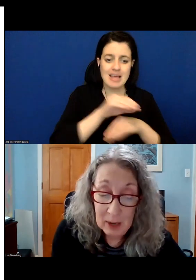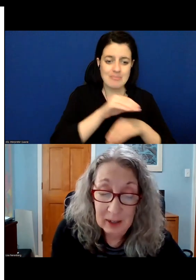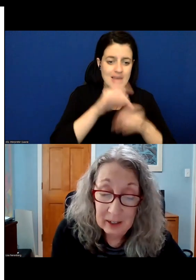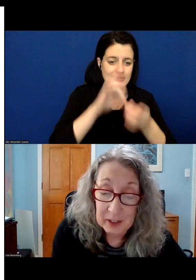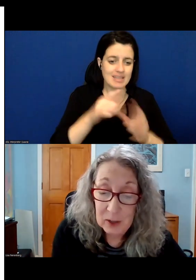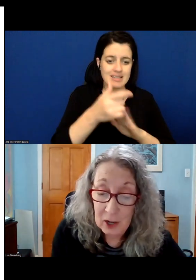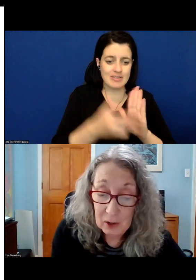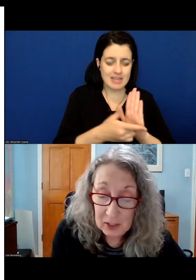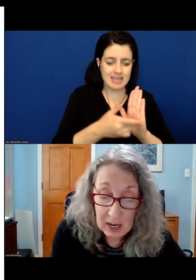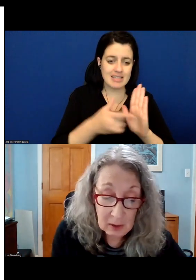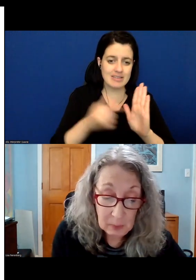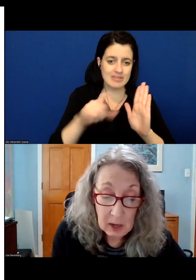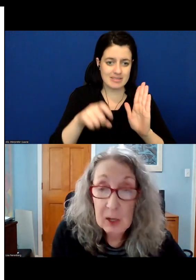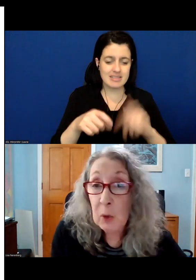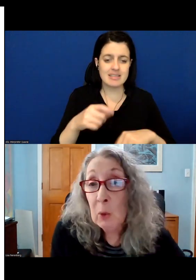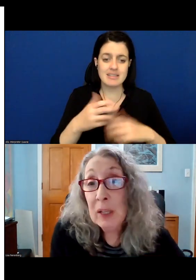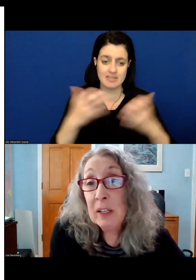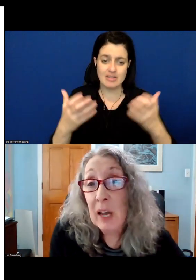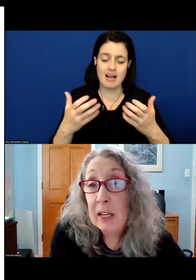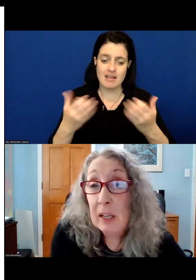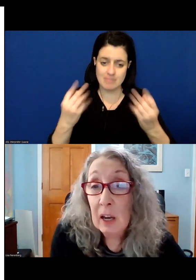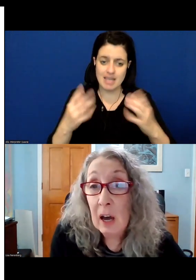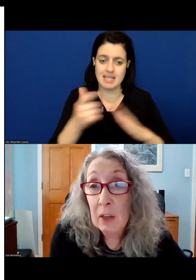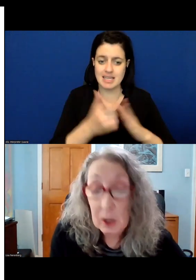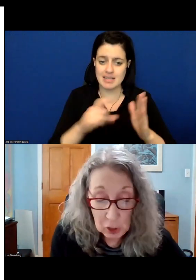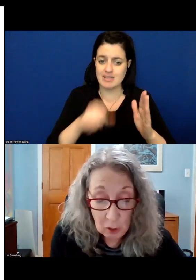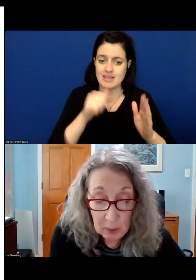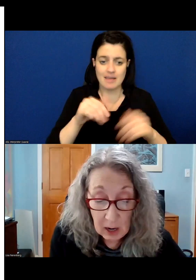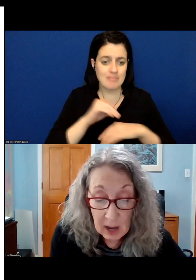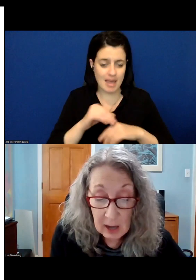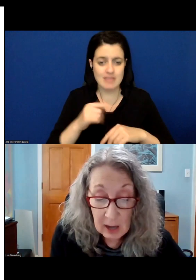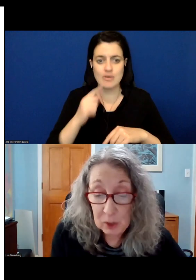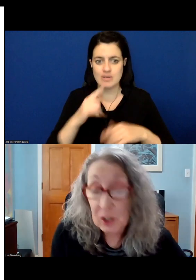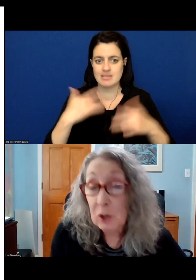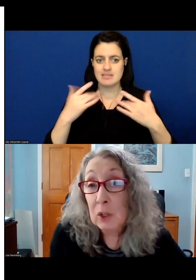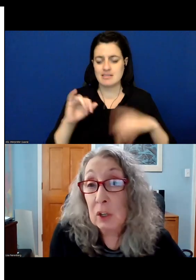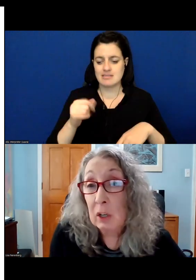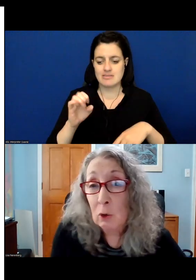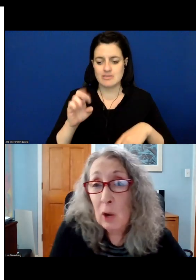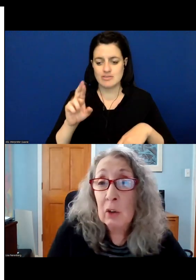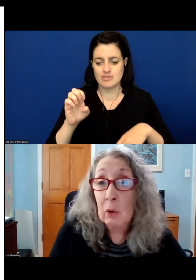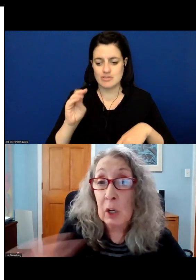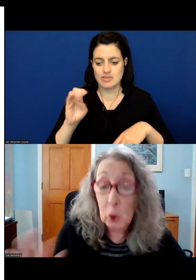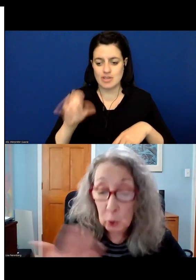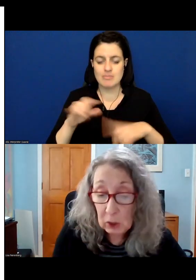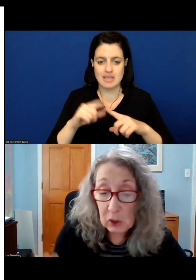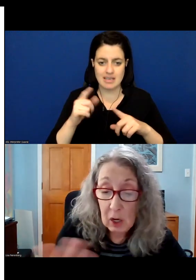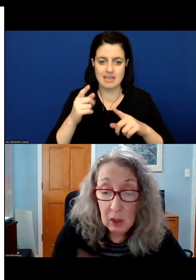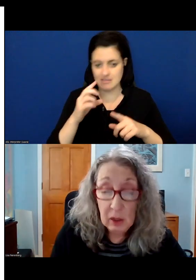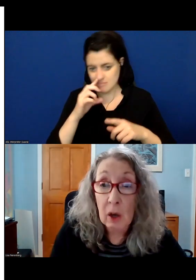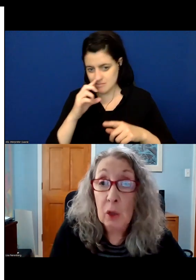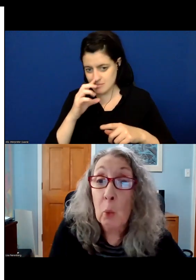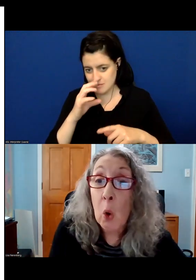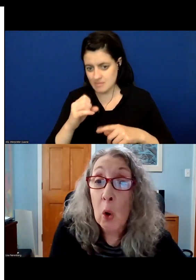of unmet legal needs in our state. So we're really delighted that Jeremy has expressed interest in trying to